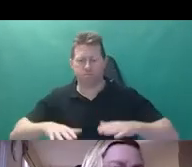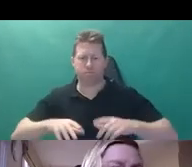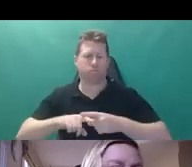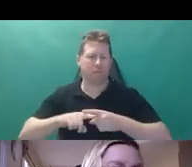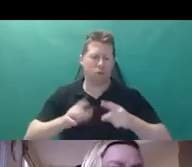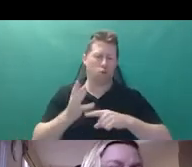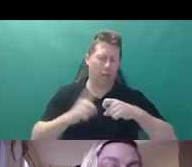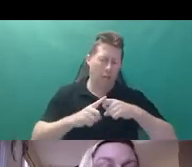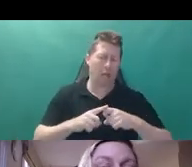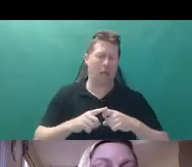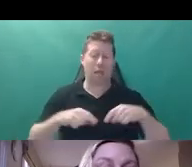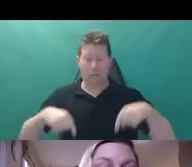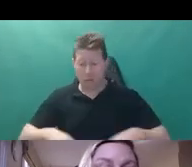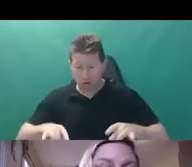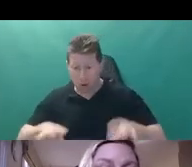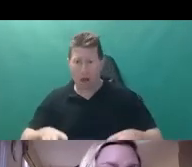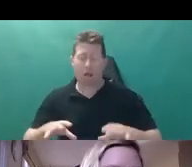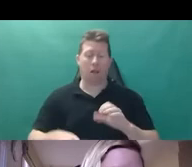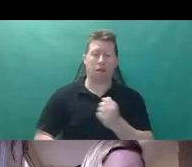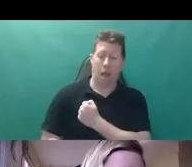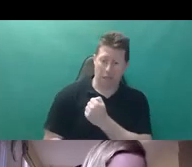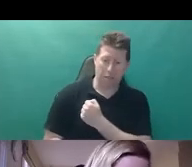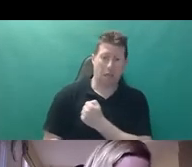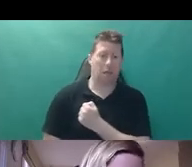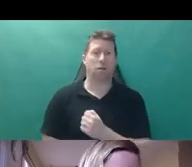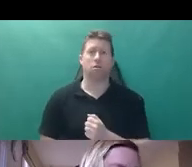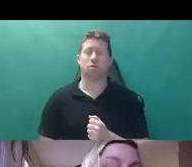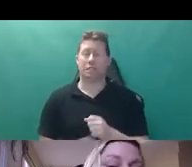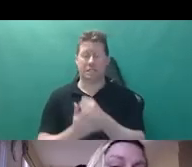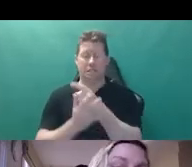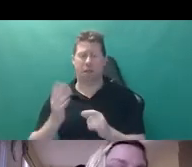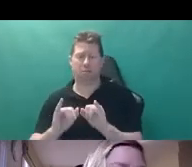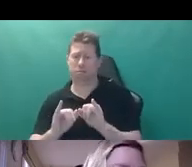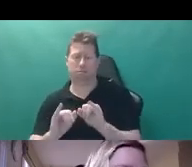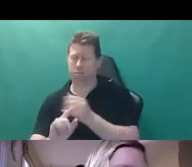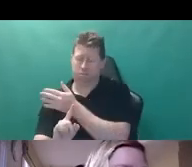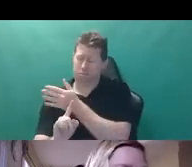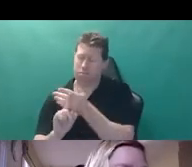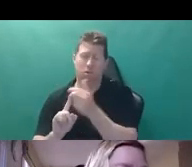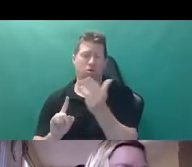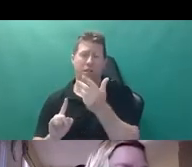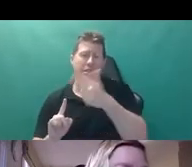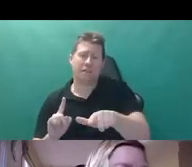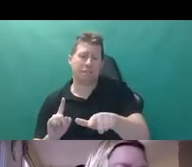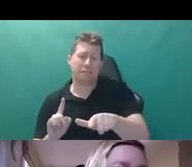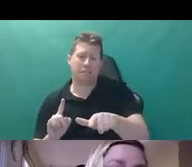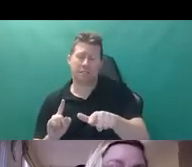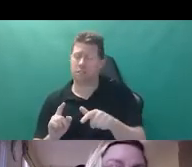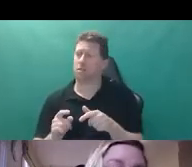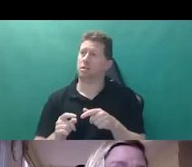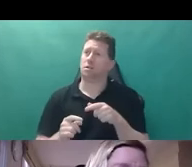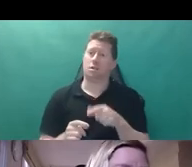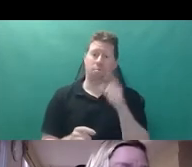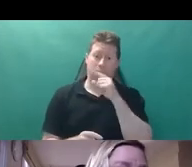things for people with a disability weren't very good before the 1970s. Society at that time viewed people with a disability as not